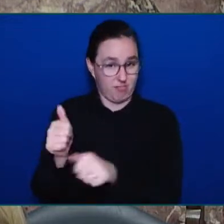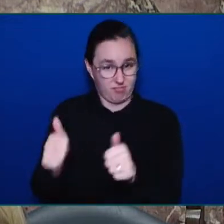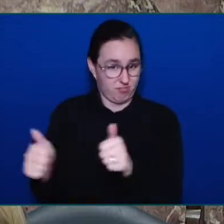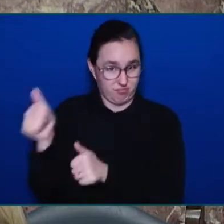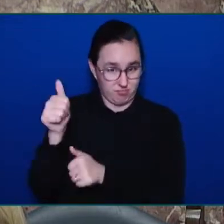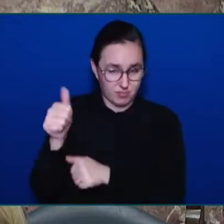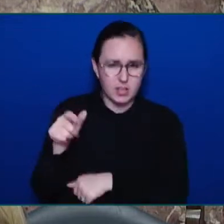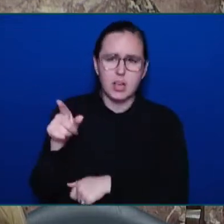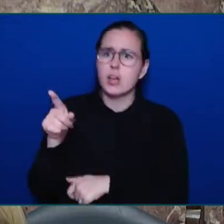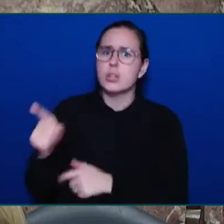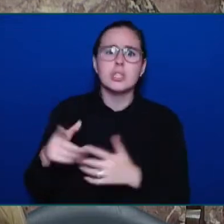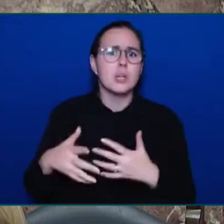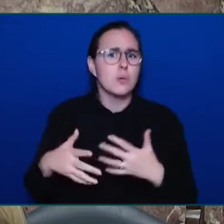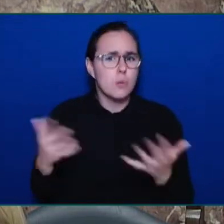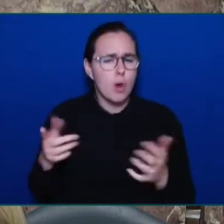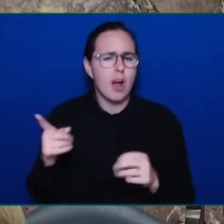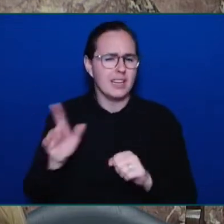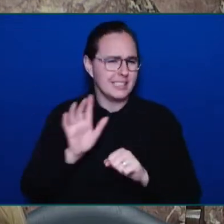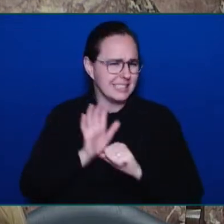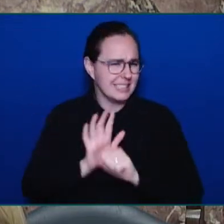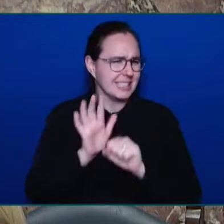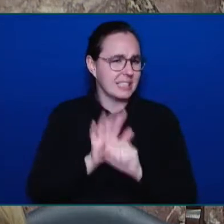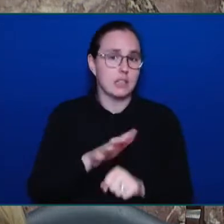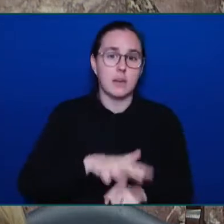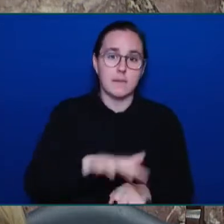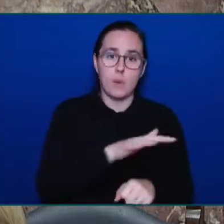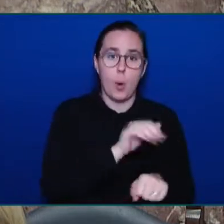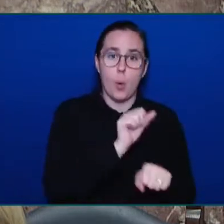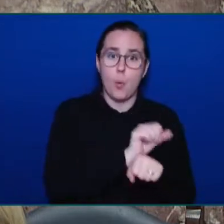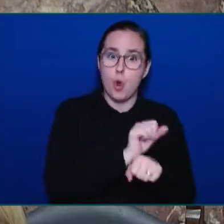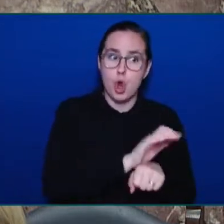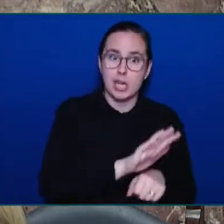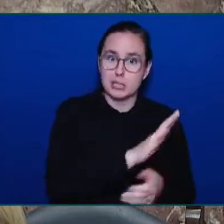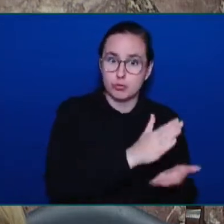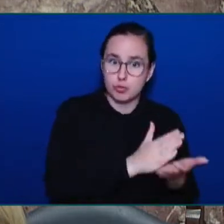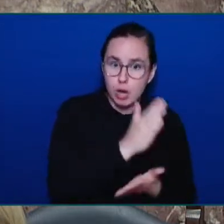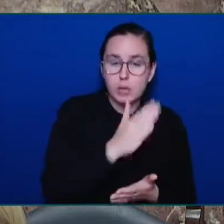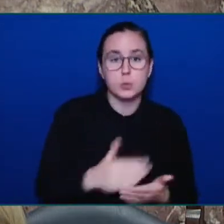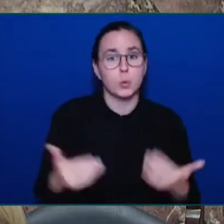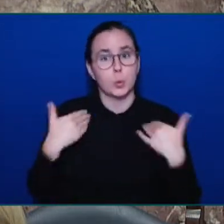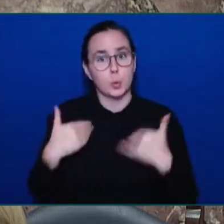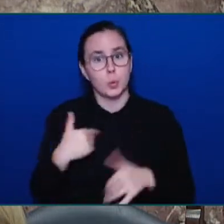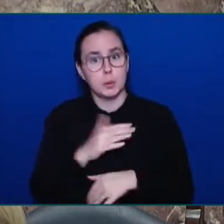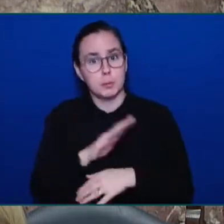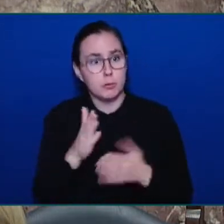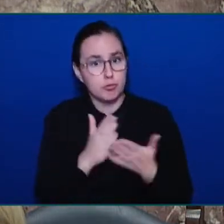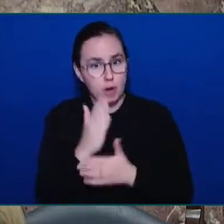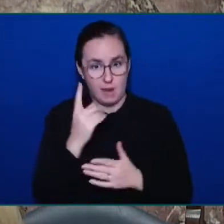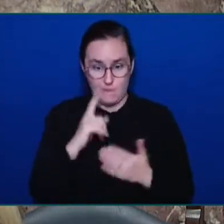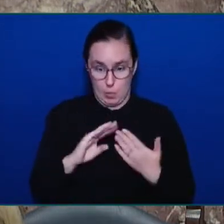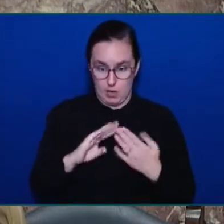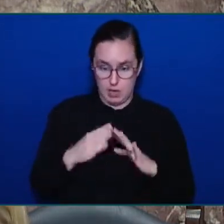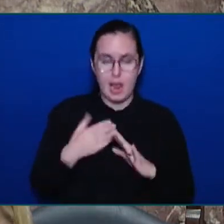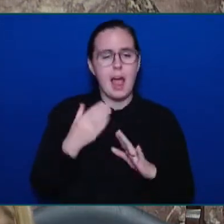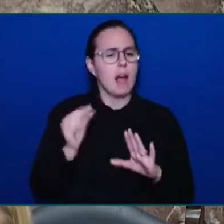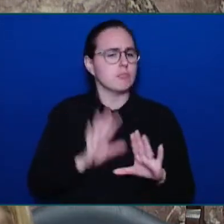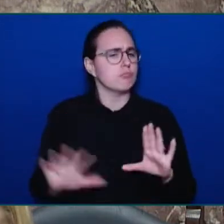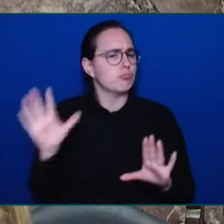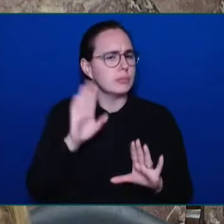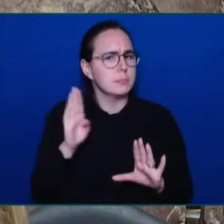rights in our community and across the province, and we are so fortunate to have her as a neighbour in New Westminster. Would the House please join me in making Suzanne feel